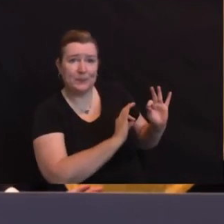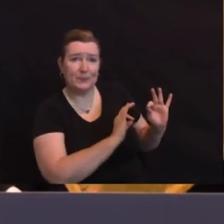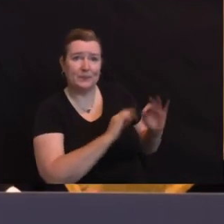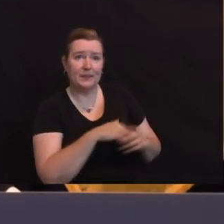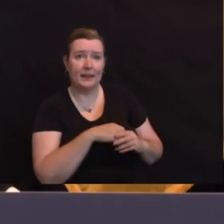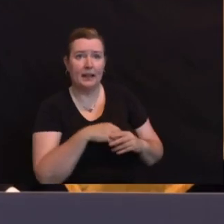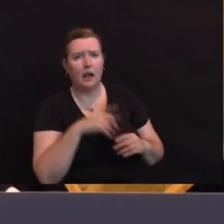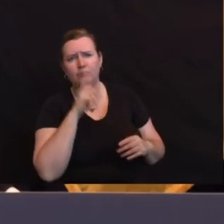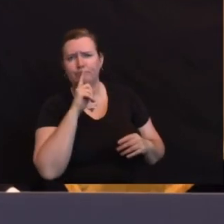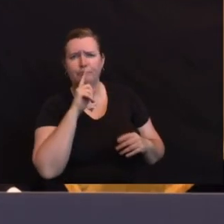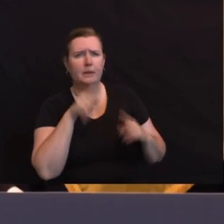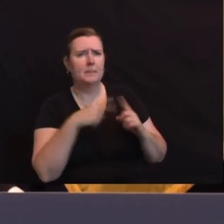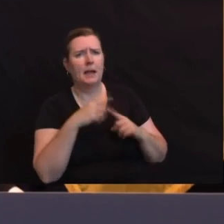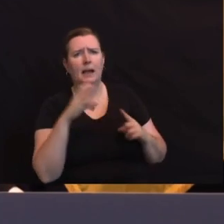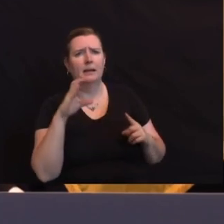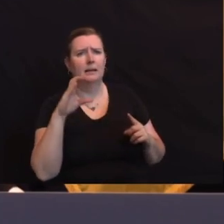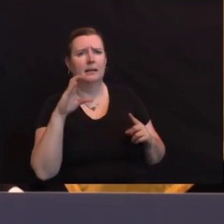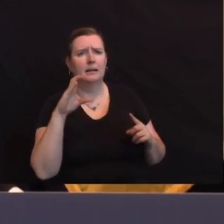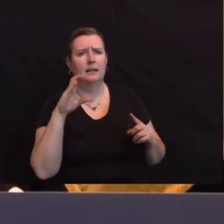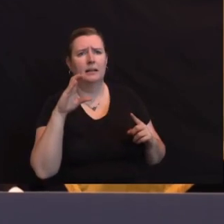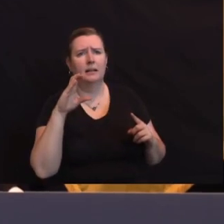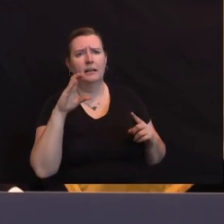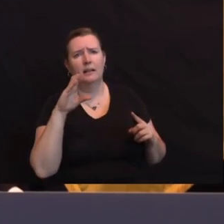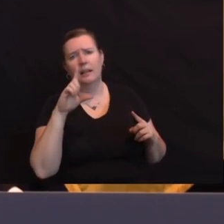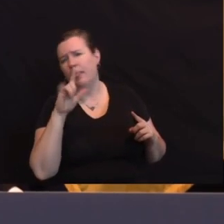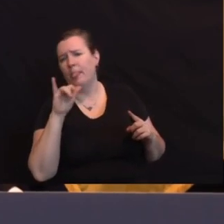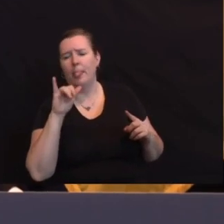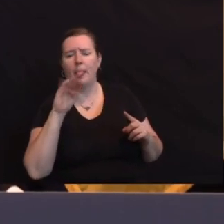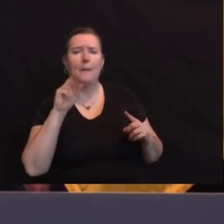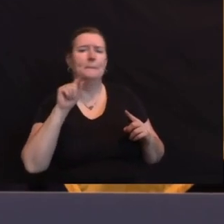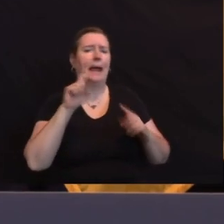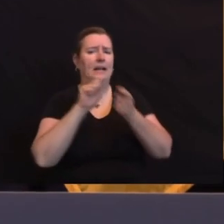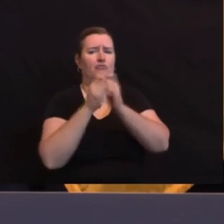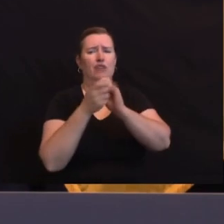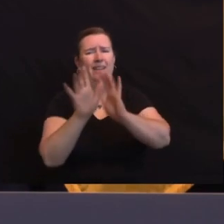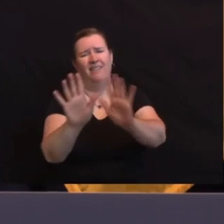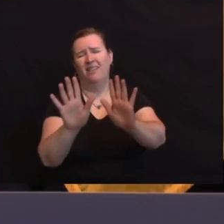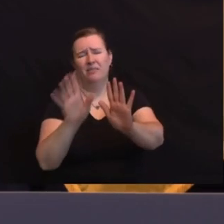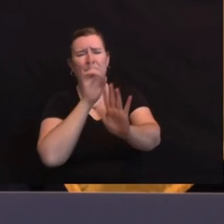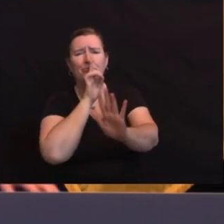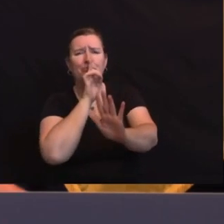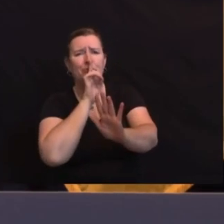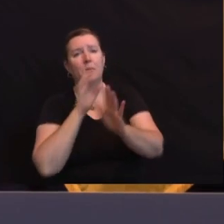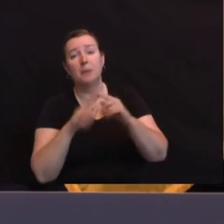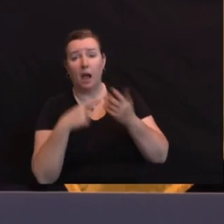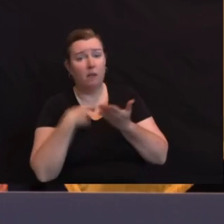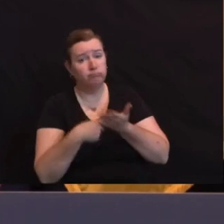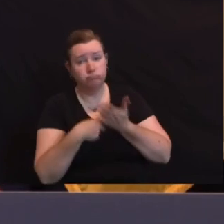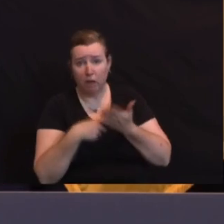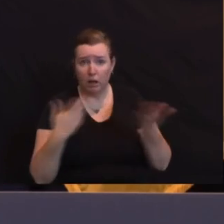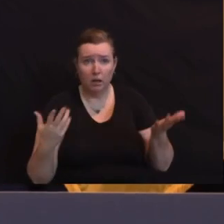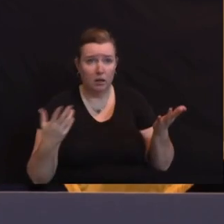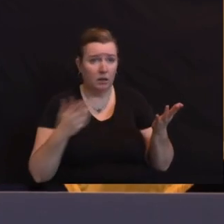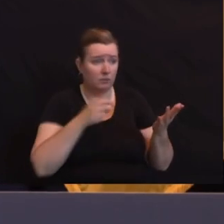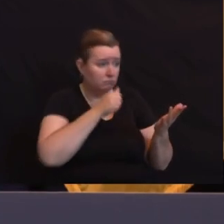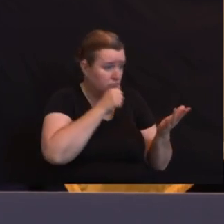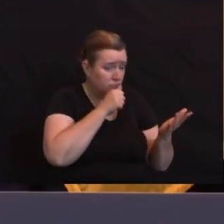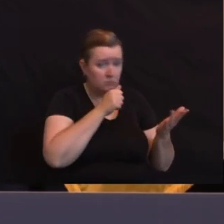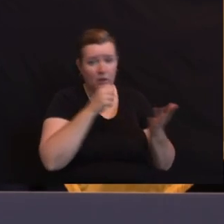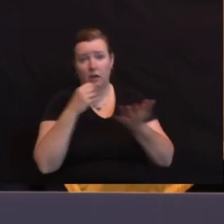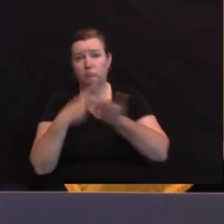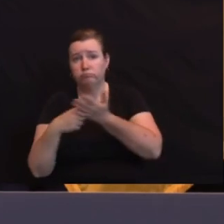say just as a very simple observation, the amount of conversations we've had both publicly here and privately, many more so, about forest fires in the